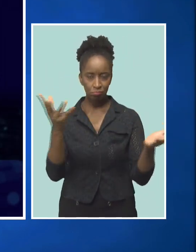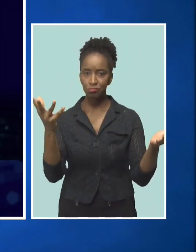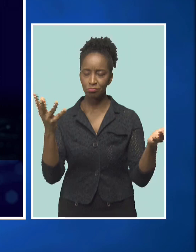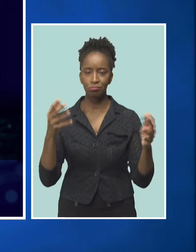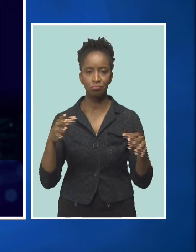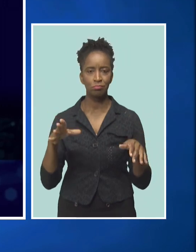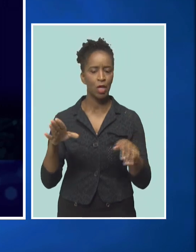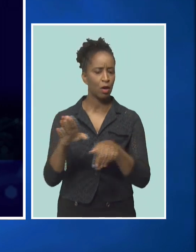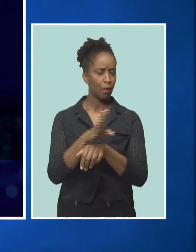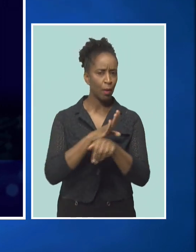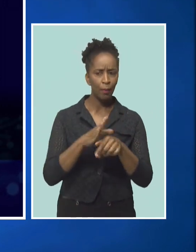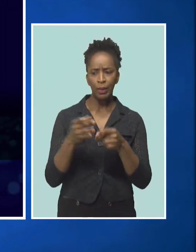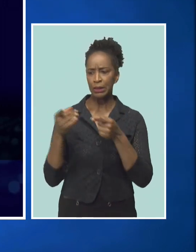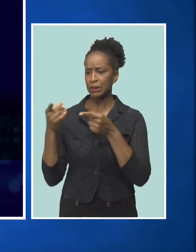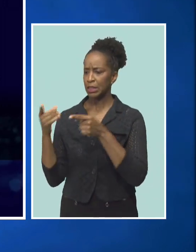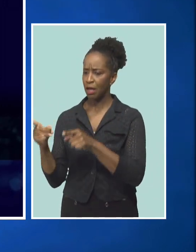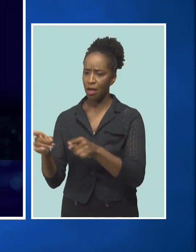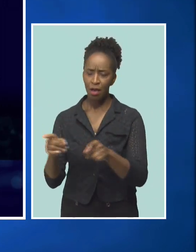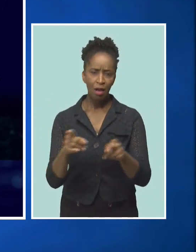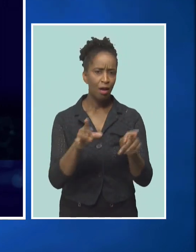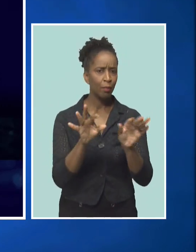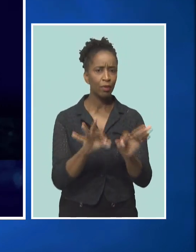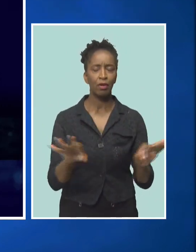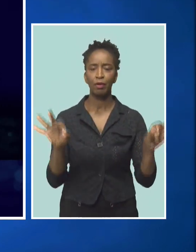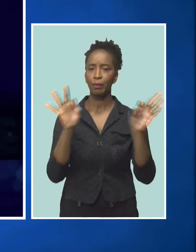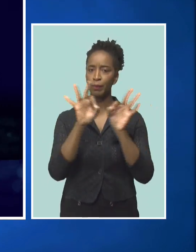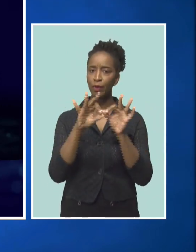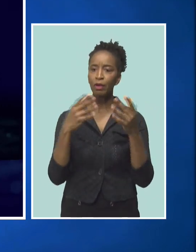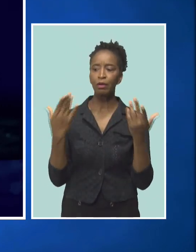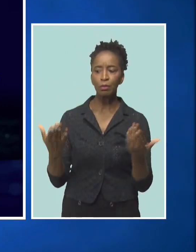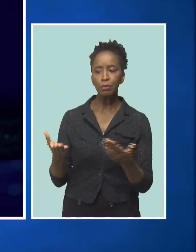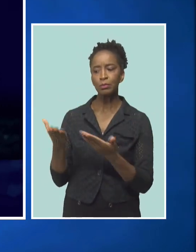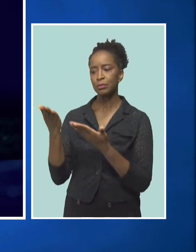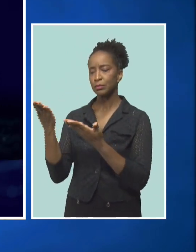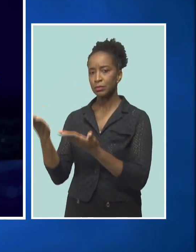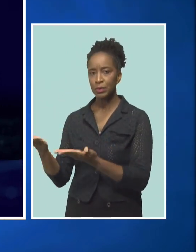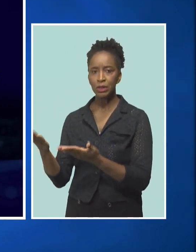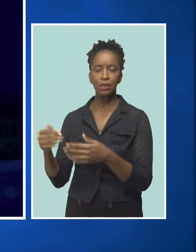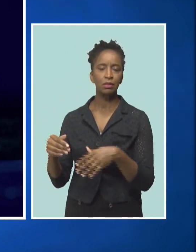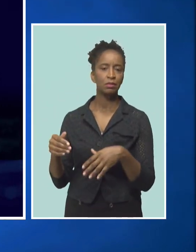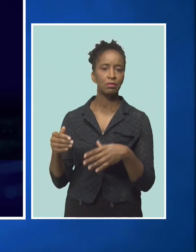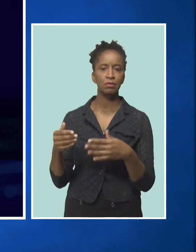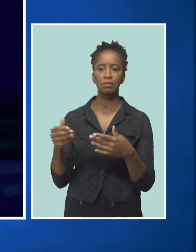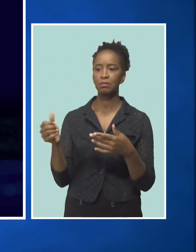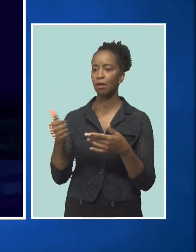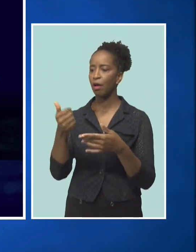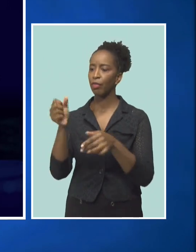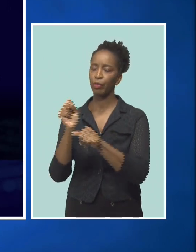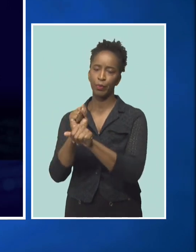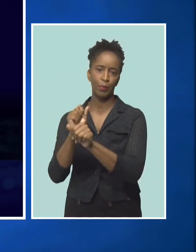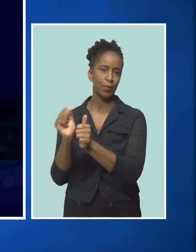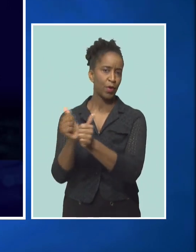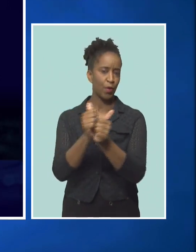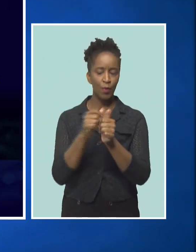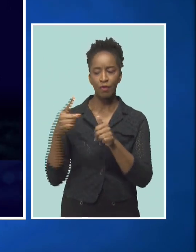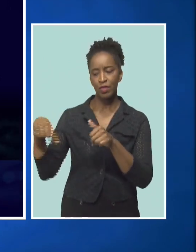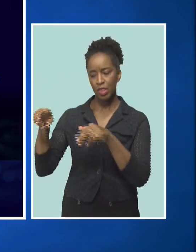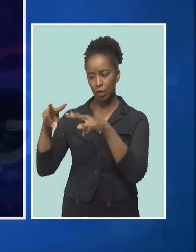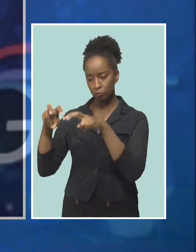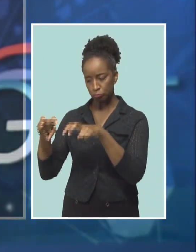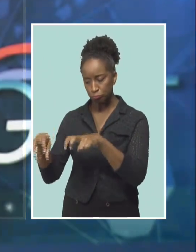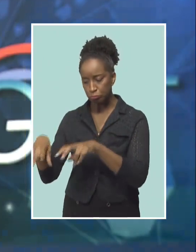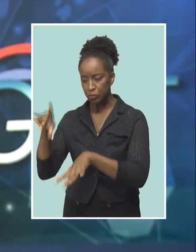about Barbados was written by people like Pedro and, those brilliant colleagues in the history